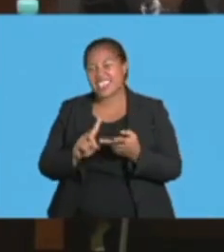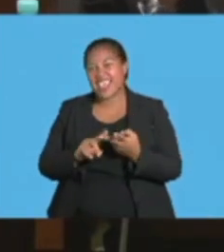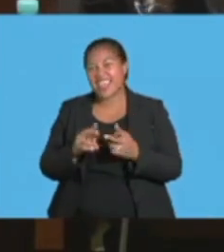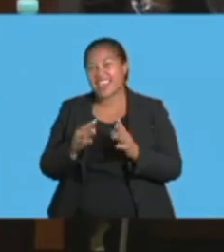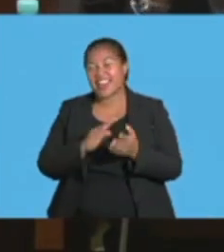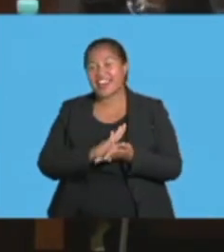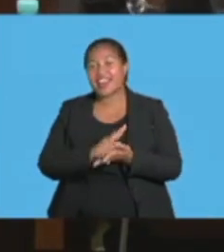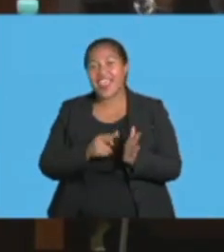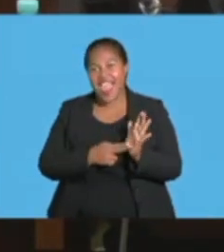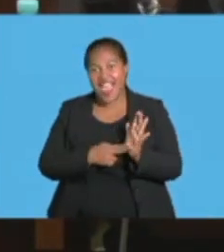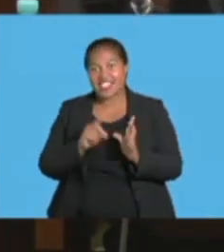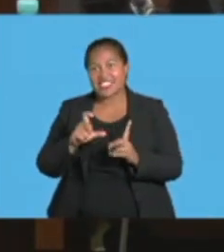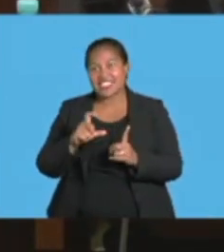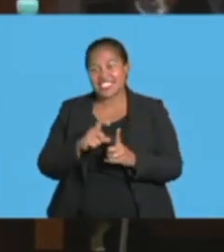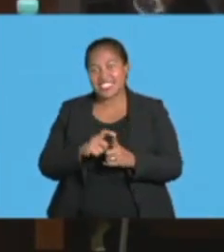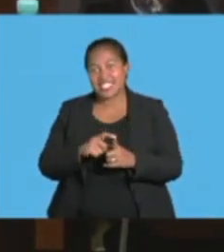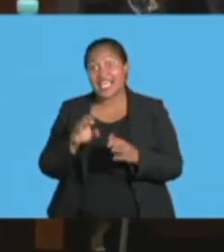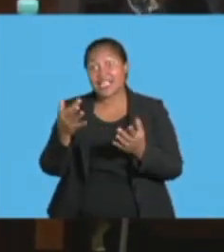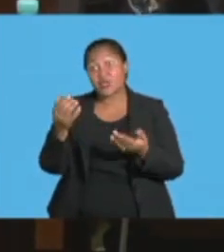the agenda in September